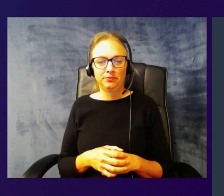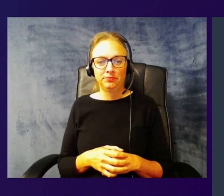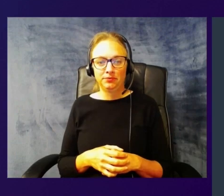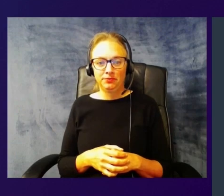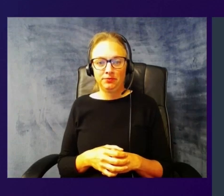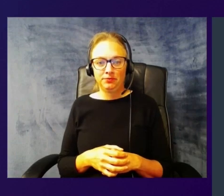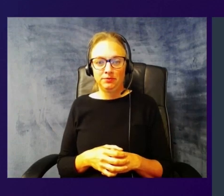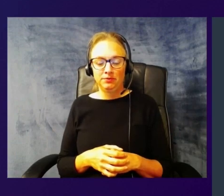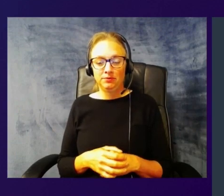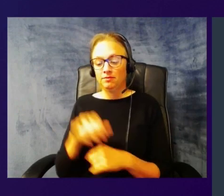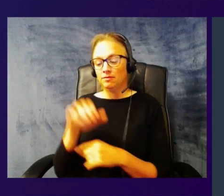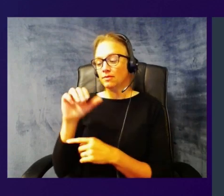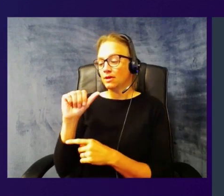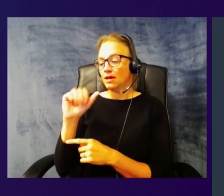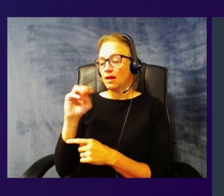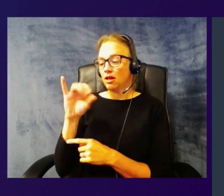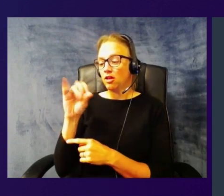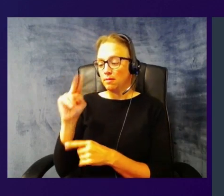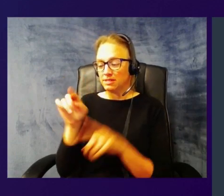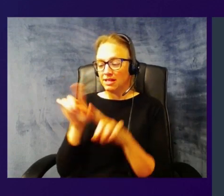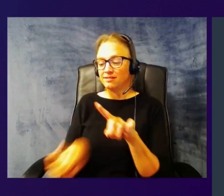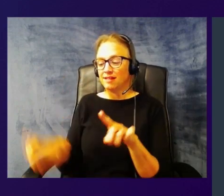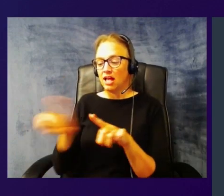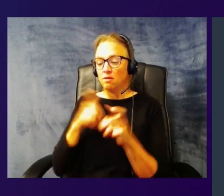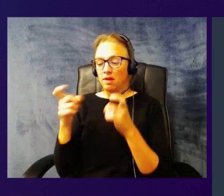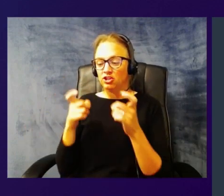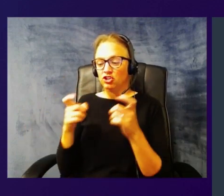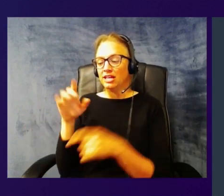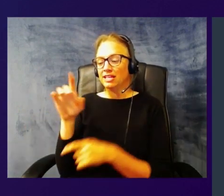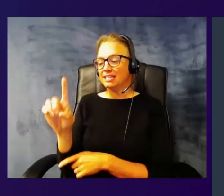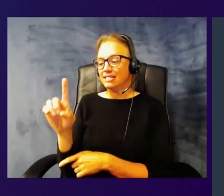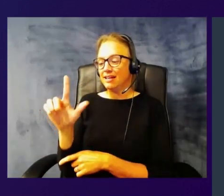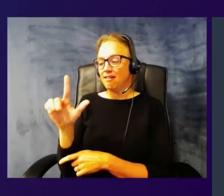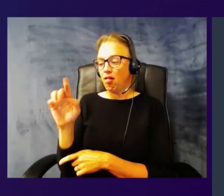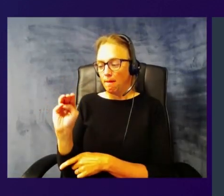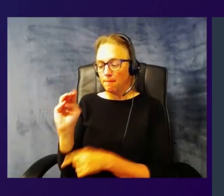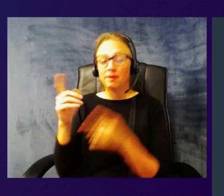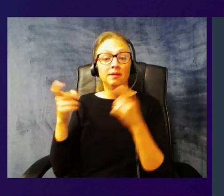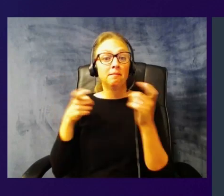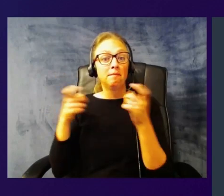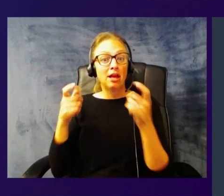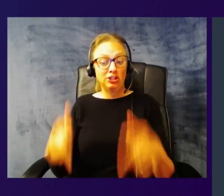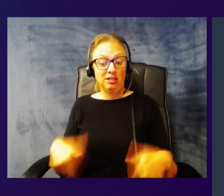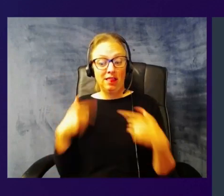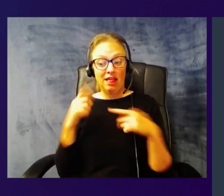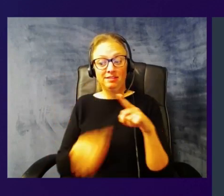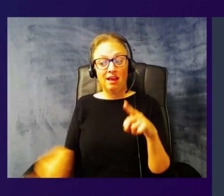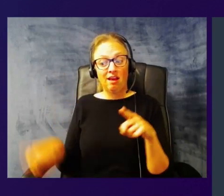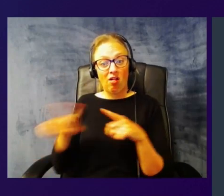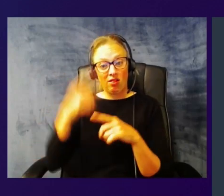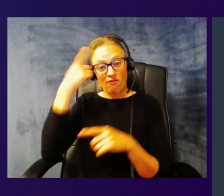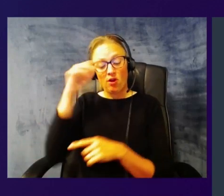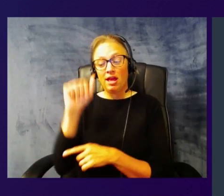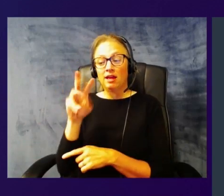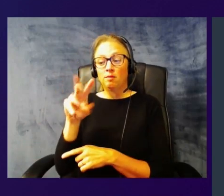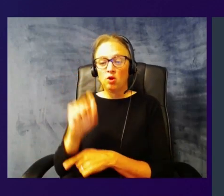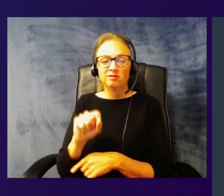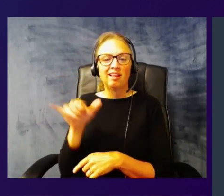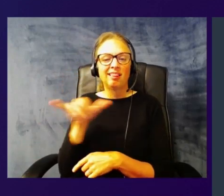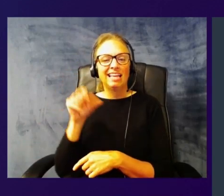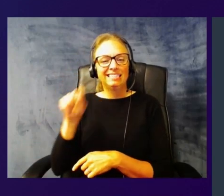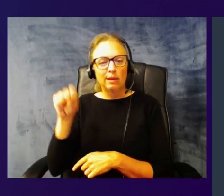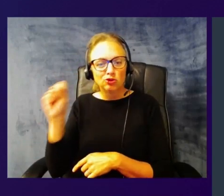With Amazon Data Lifecycle Manager, or DLM, you can manage the lifecycle of the AWS resources like snapshots and machine